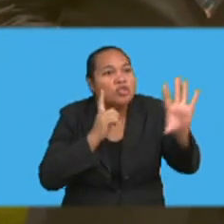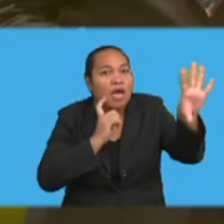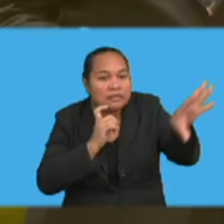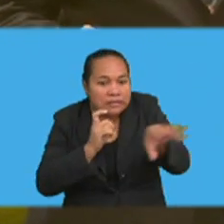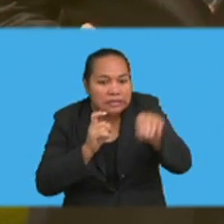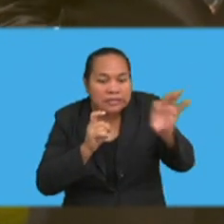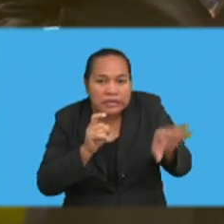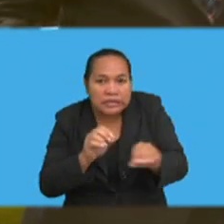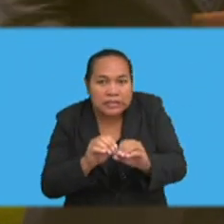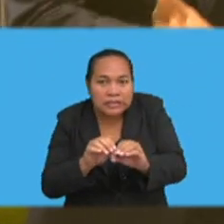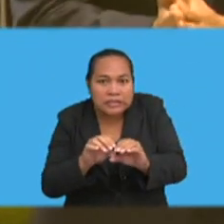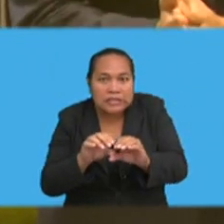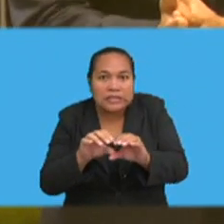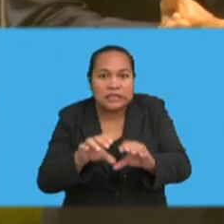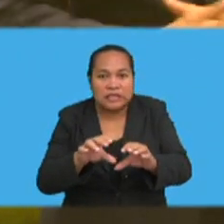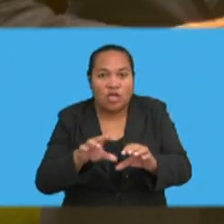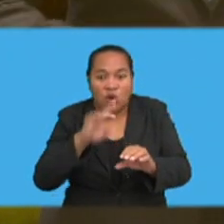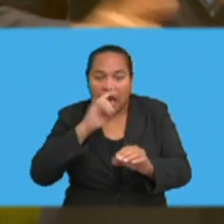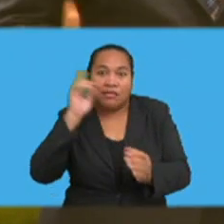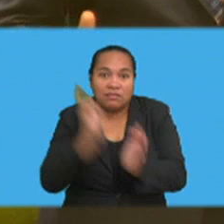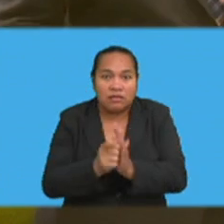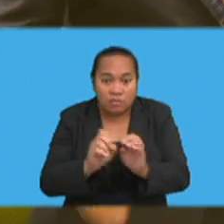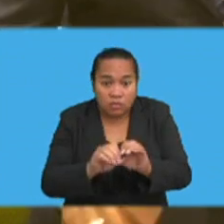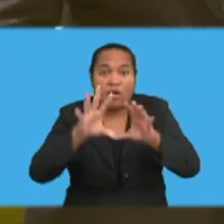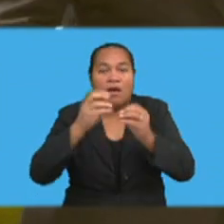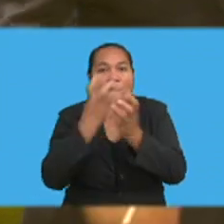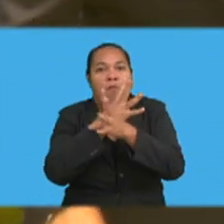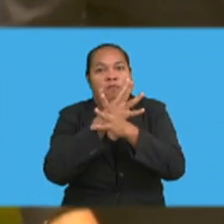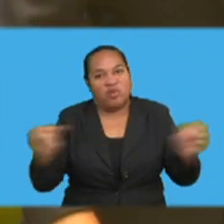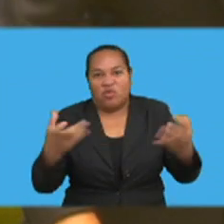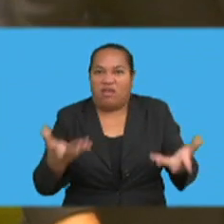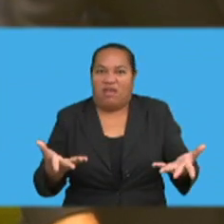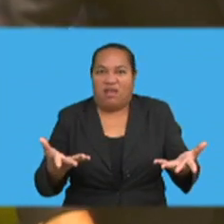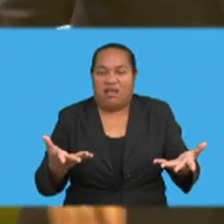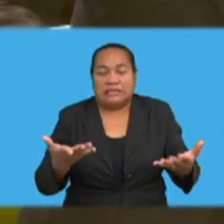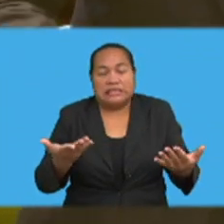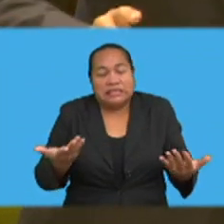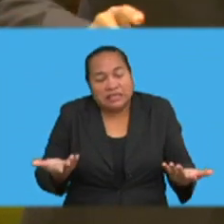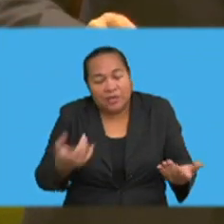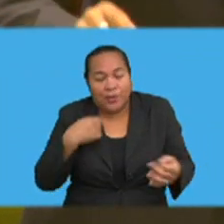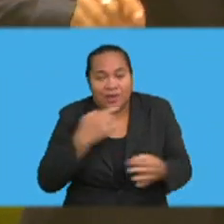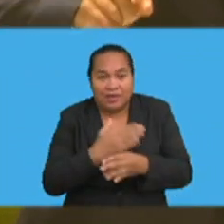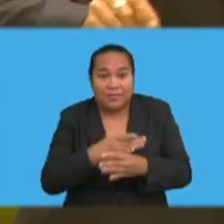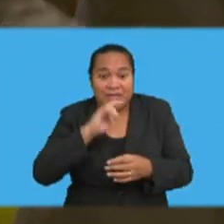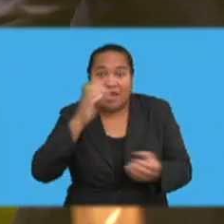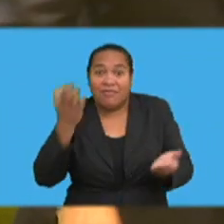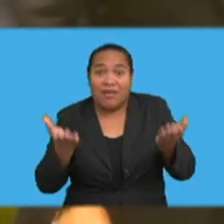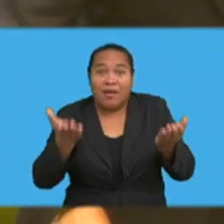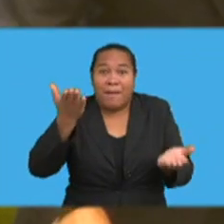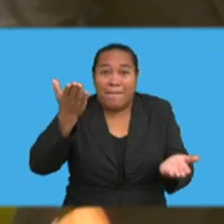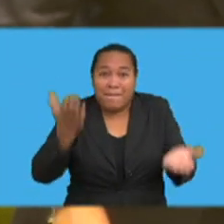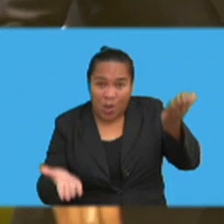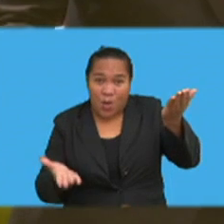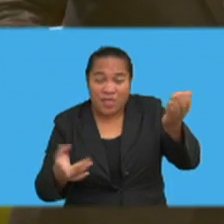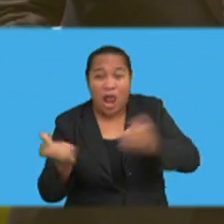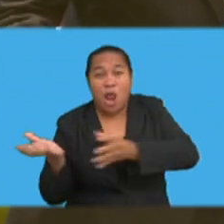hours. You cannot instantaneously put it up because it will collapse. That's how electricity works. Any imbalance between the generation and the load